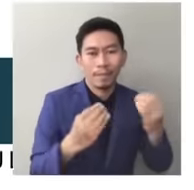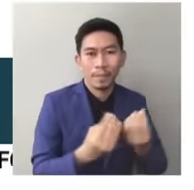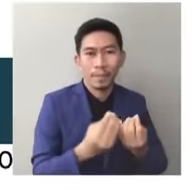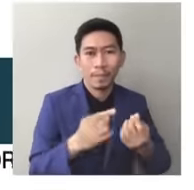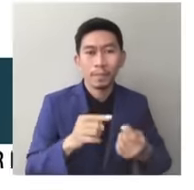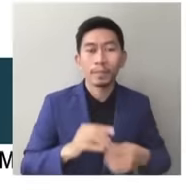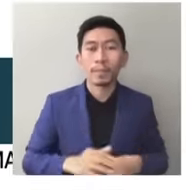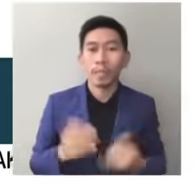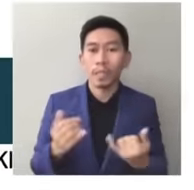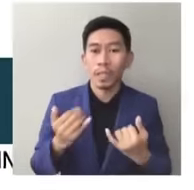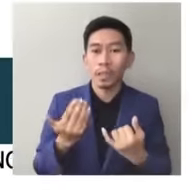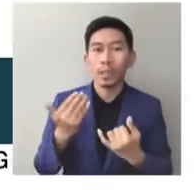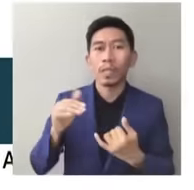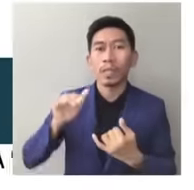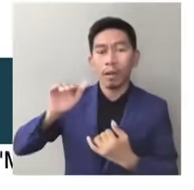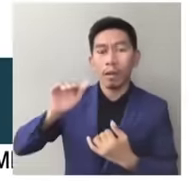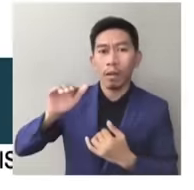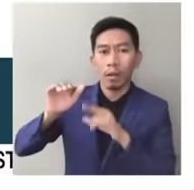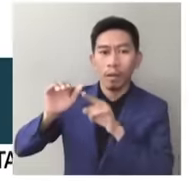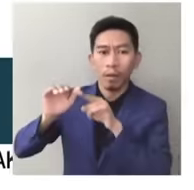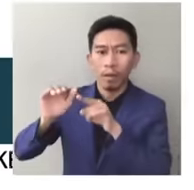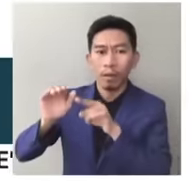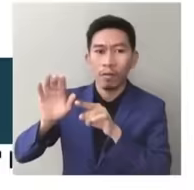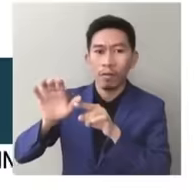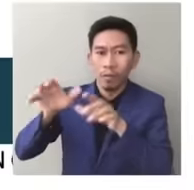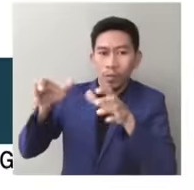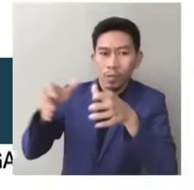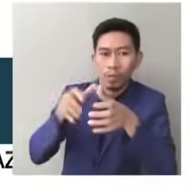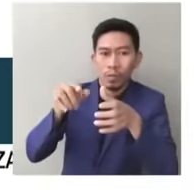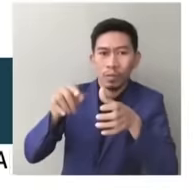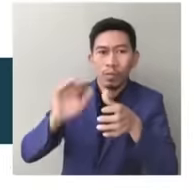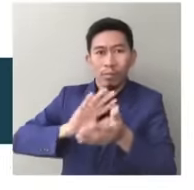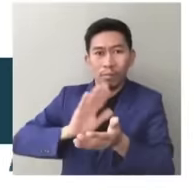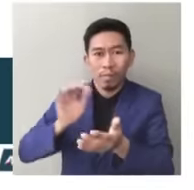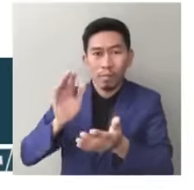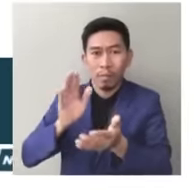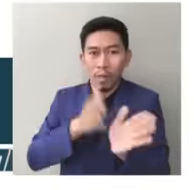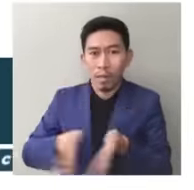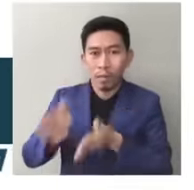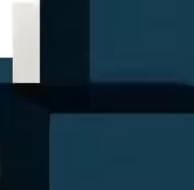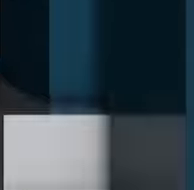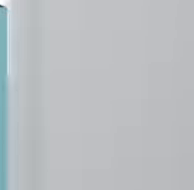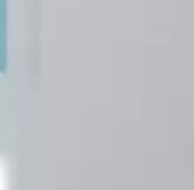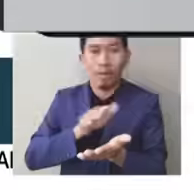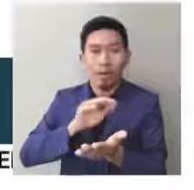Bureau to rethink its plan of building a headquarters in the area.